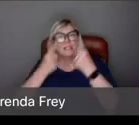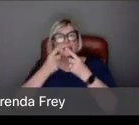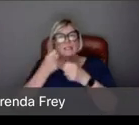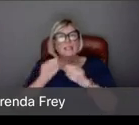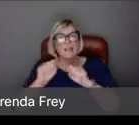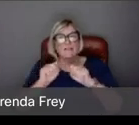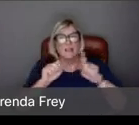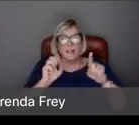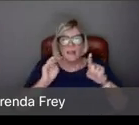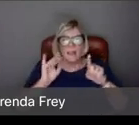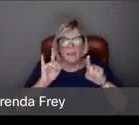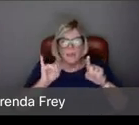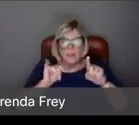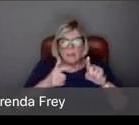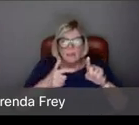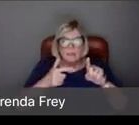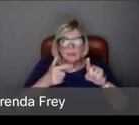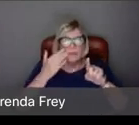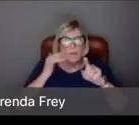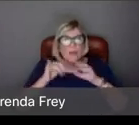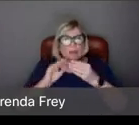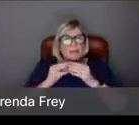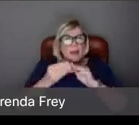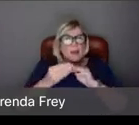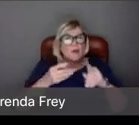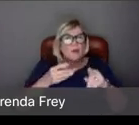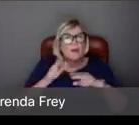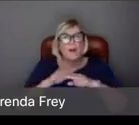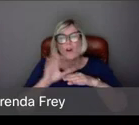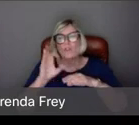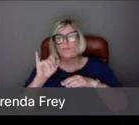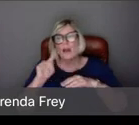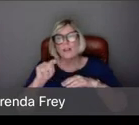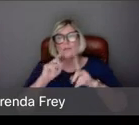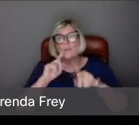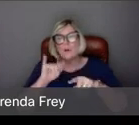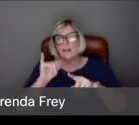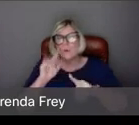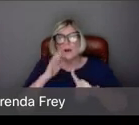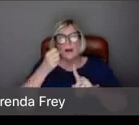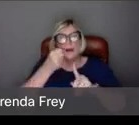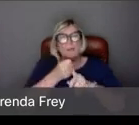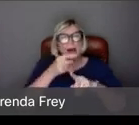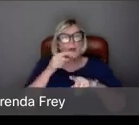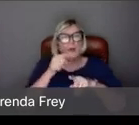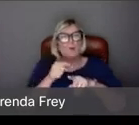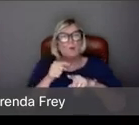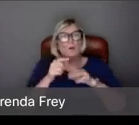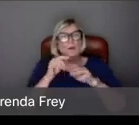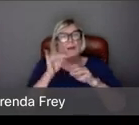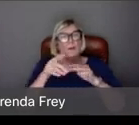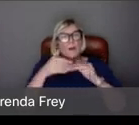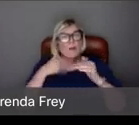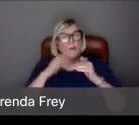Emily, do you know that number offhand? I believe on the credit report, it impacts you if you have more